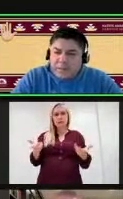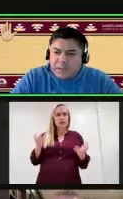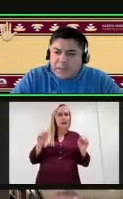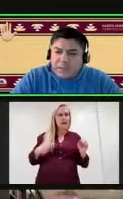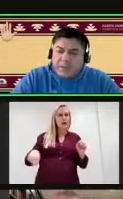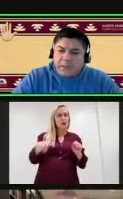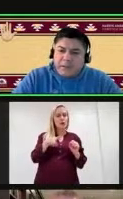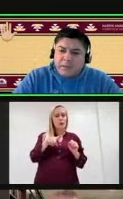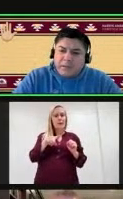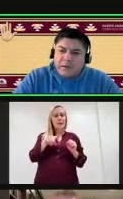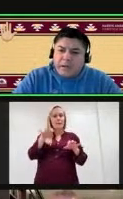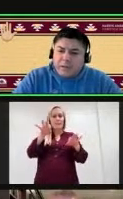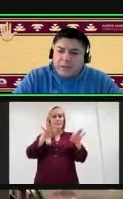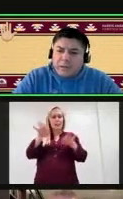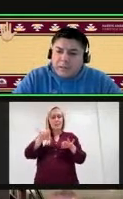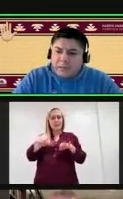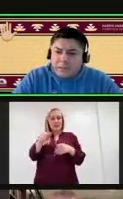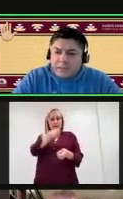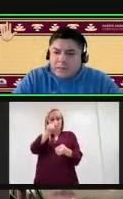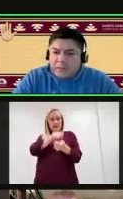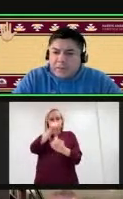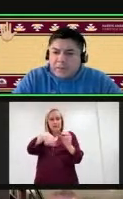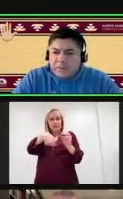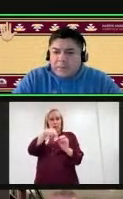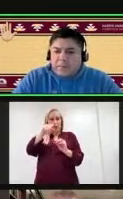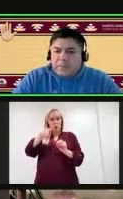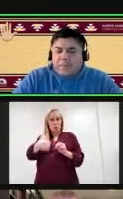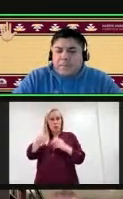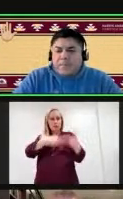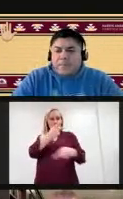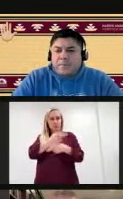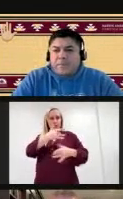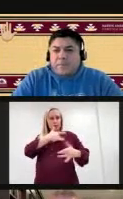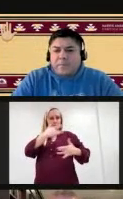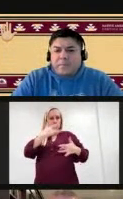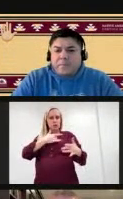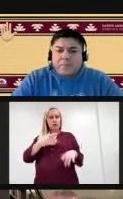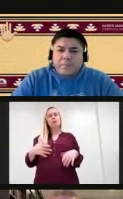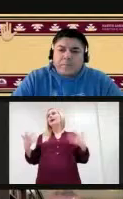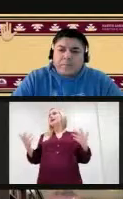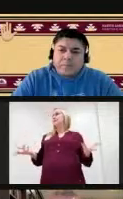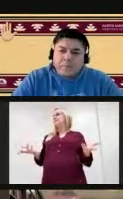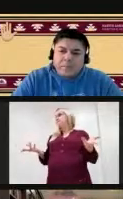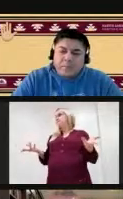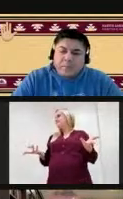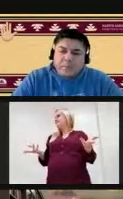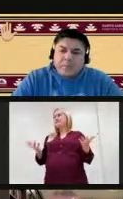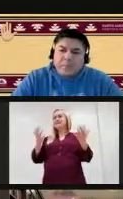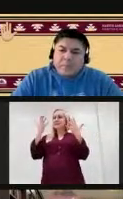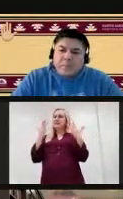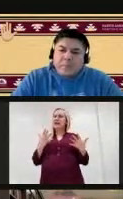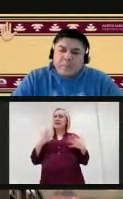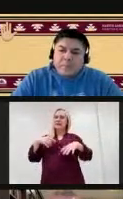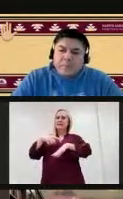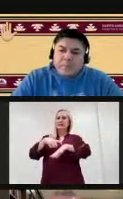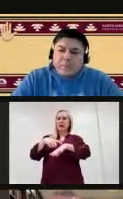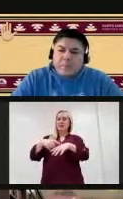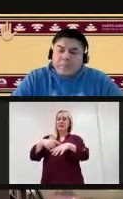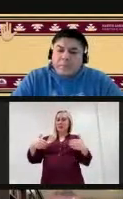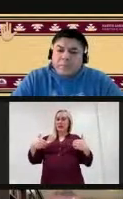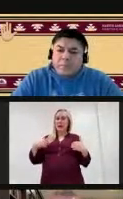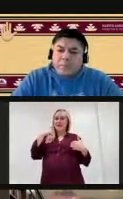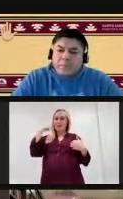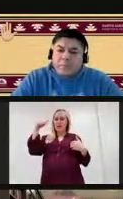any specifics around those concerns? You know, unfortunately, the time that we have for